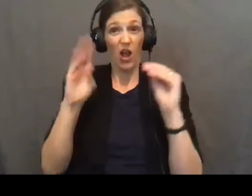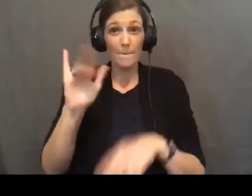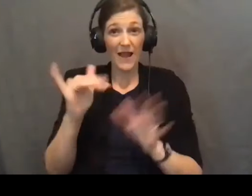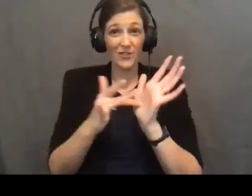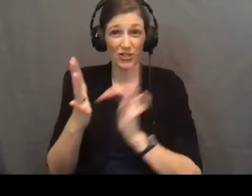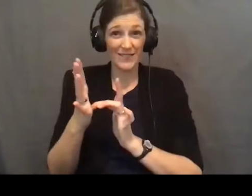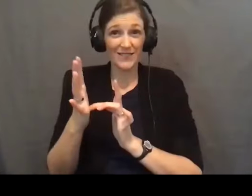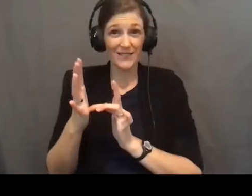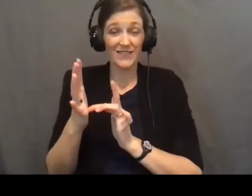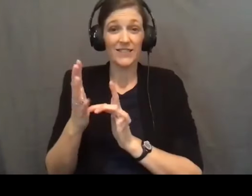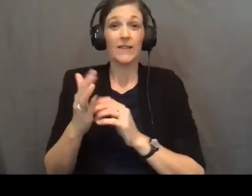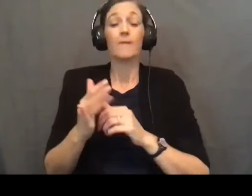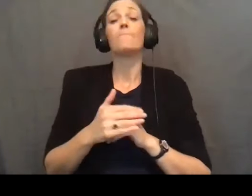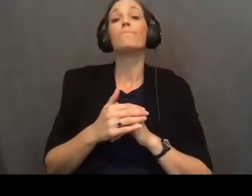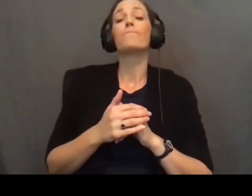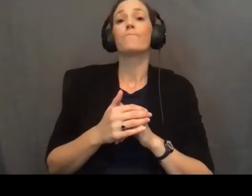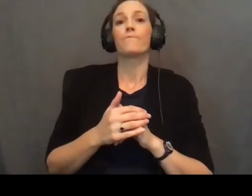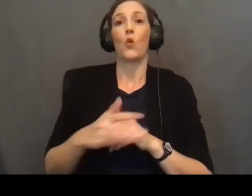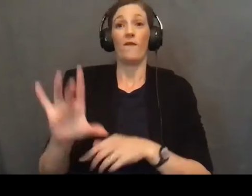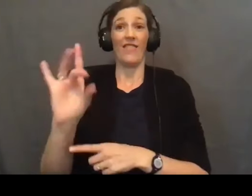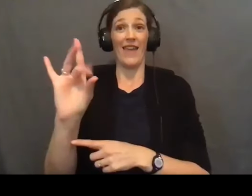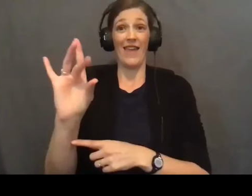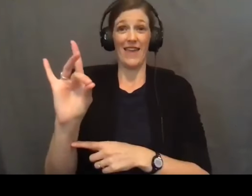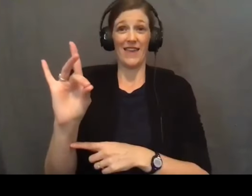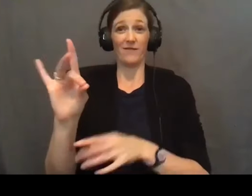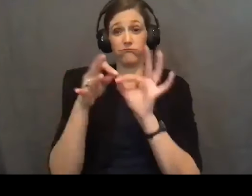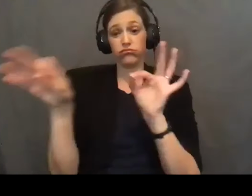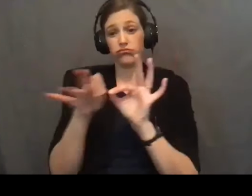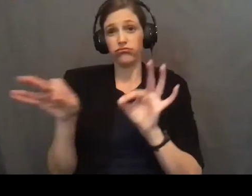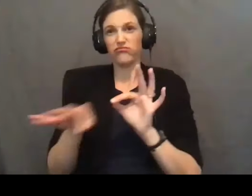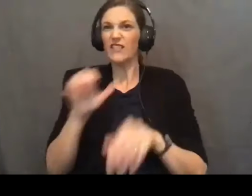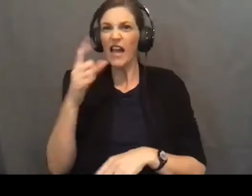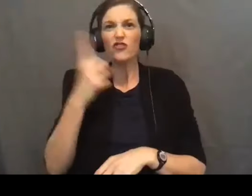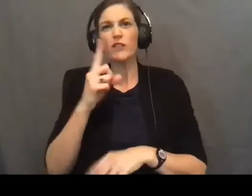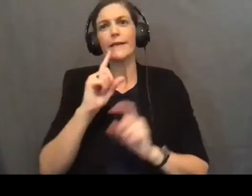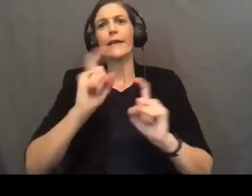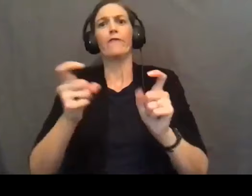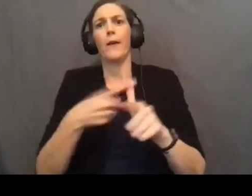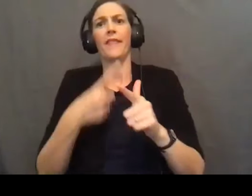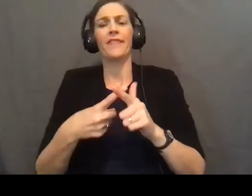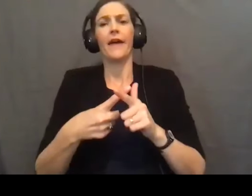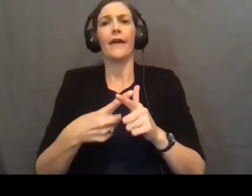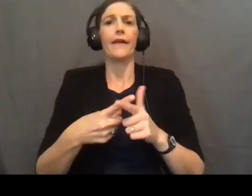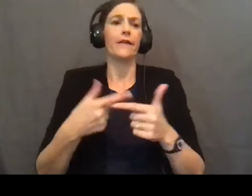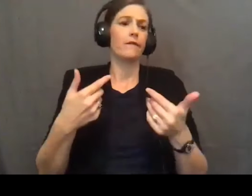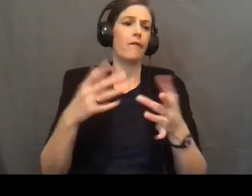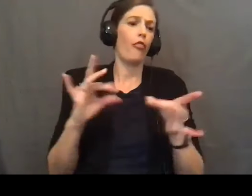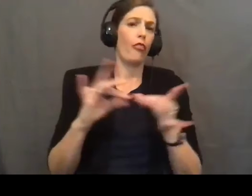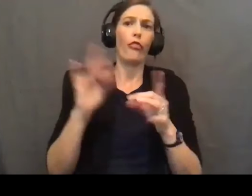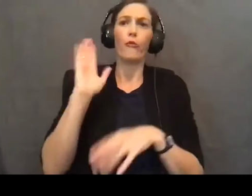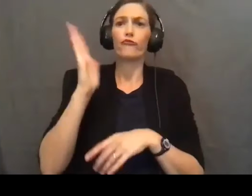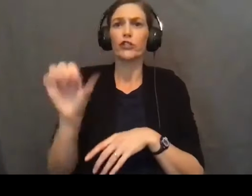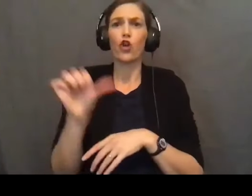Sermon on the Mount. So the eight Beatitudes, he doesn't just give these eight Beatitudes and then go on and preach a bunch of stuff.